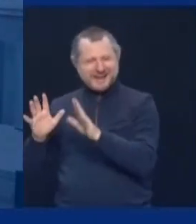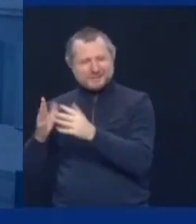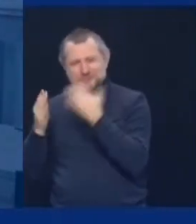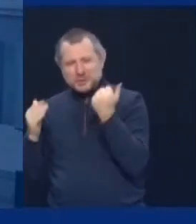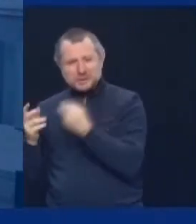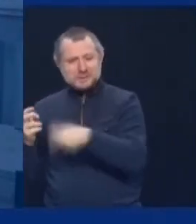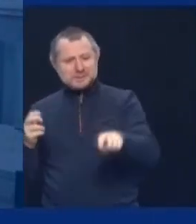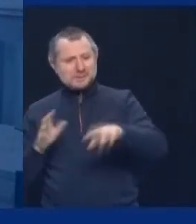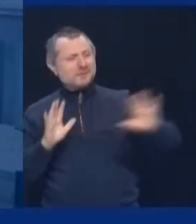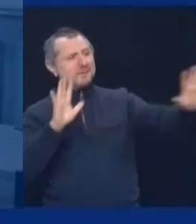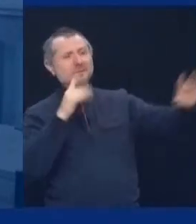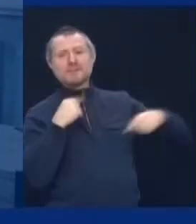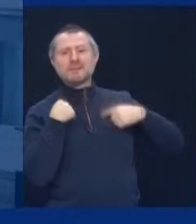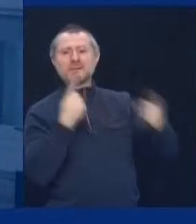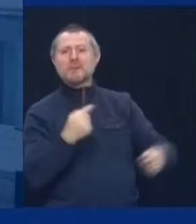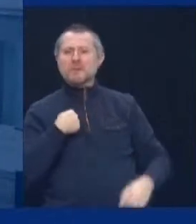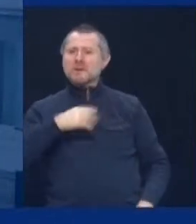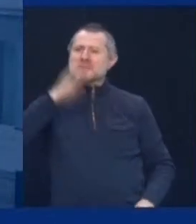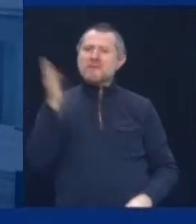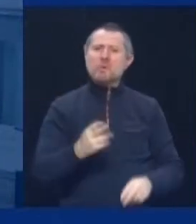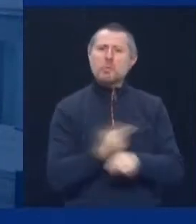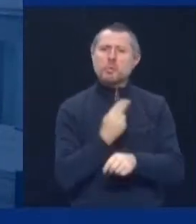it's how you have to work now.